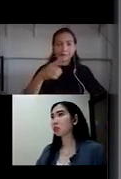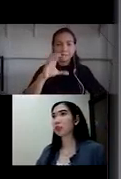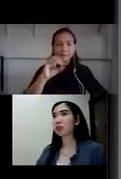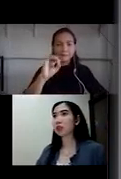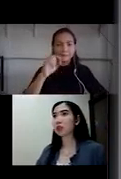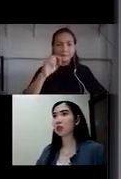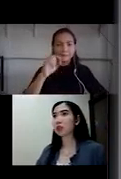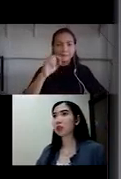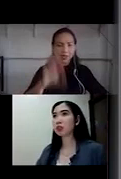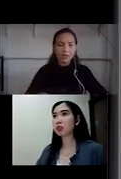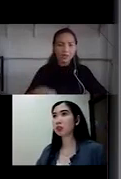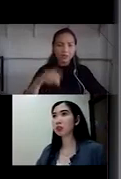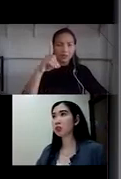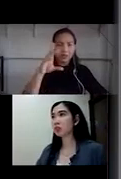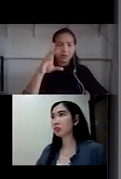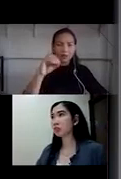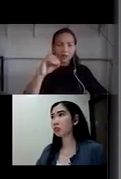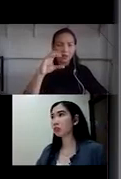Docs, let's